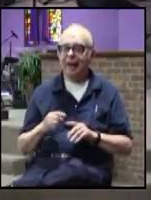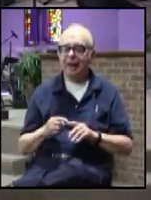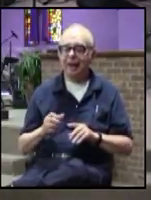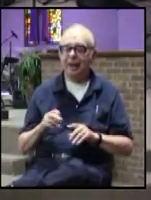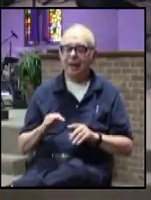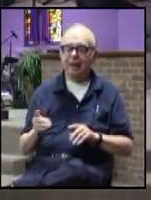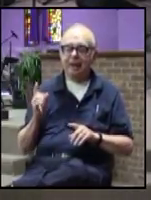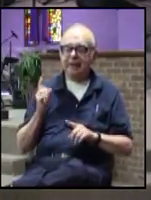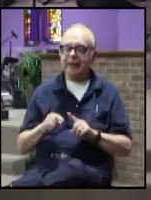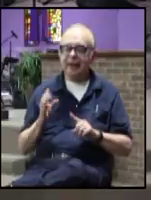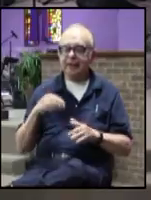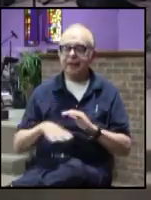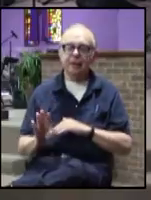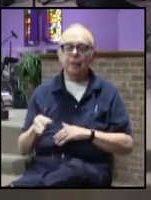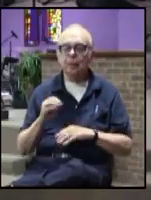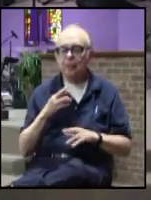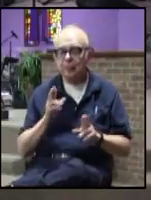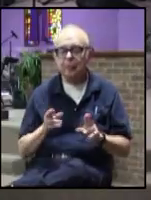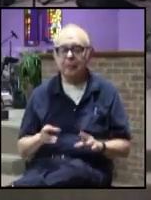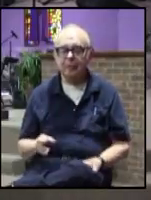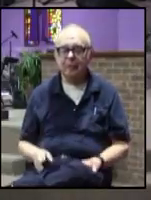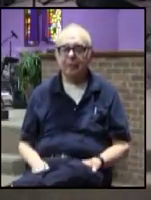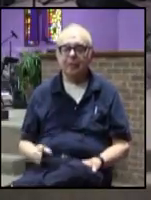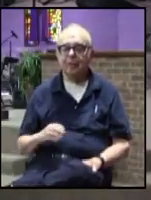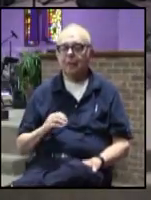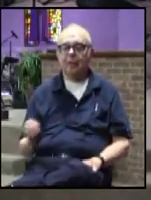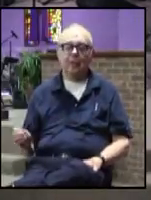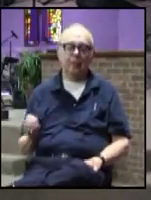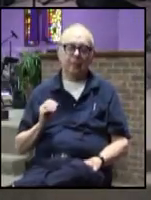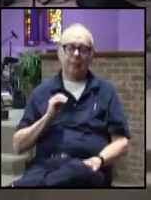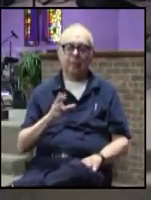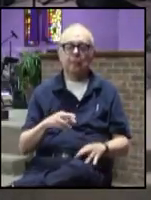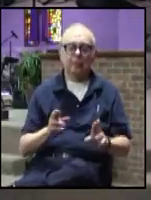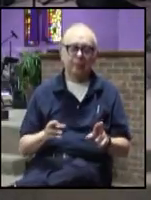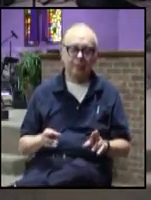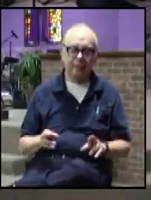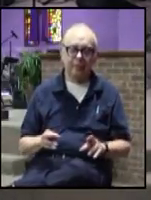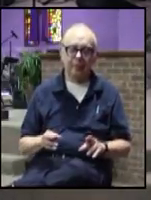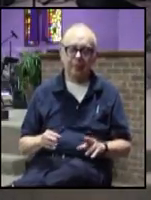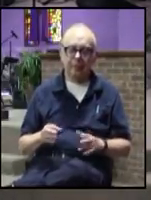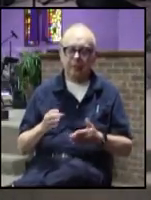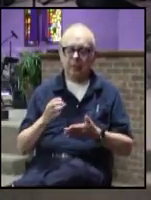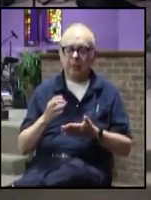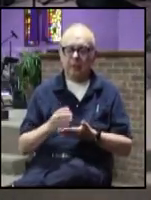So she can't get in her room. So I move them over there, and the